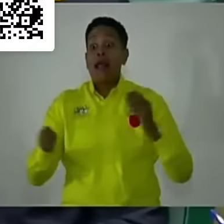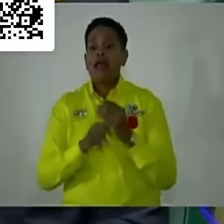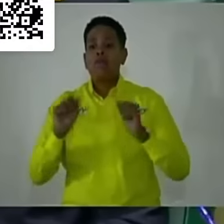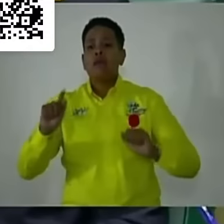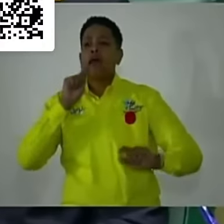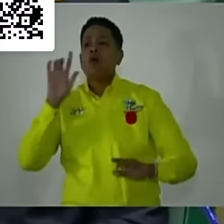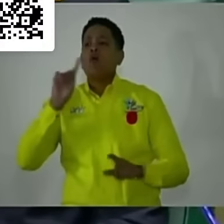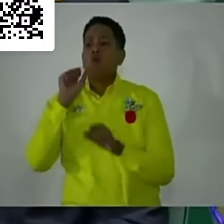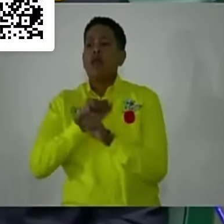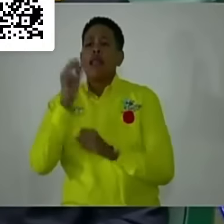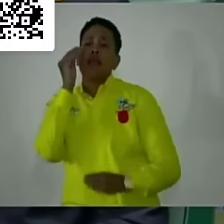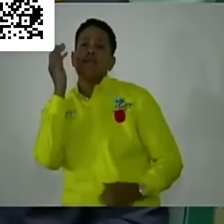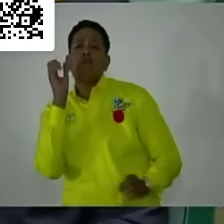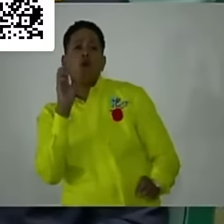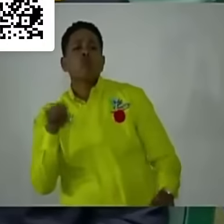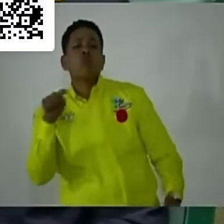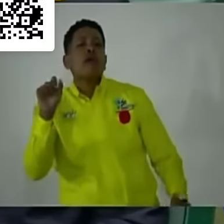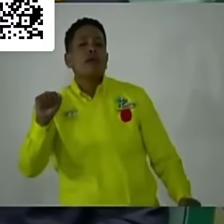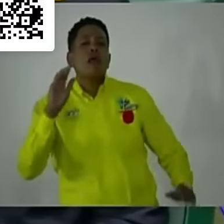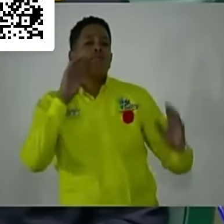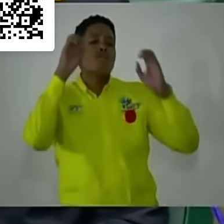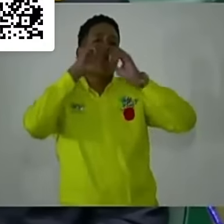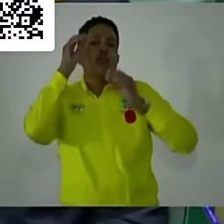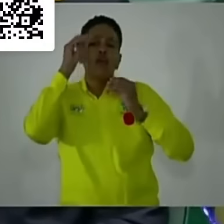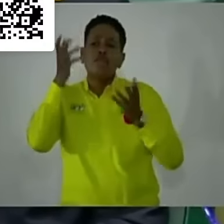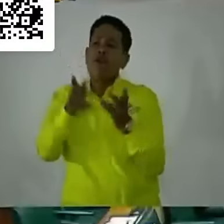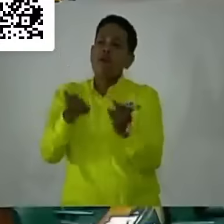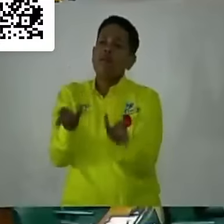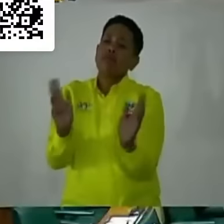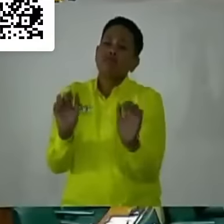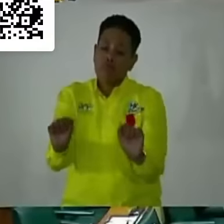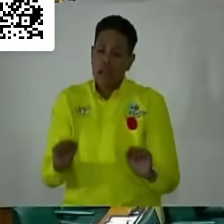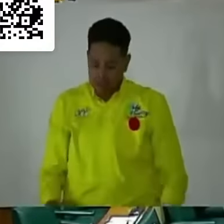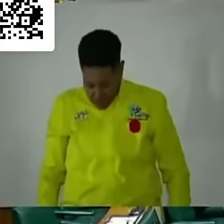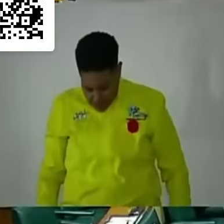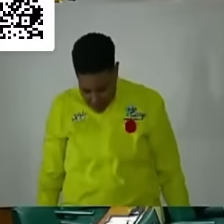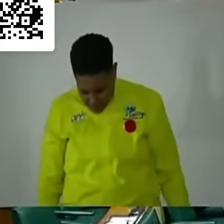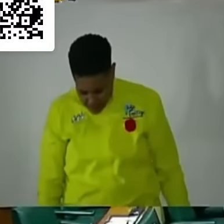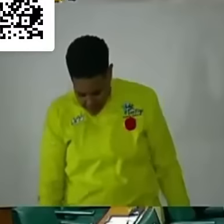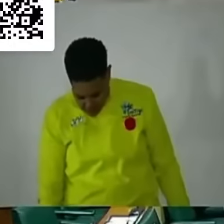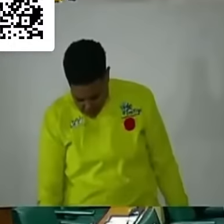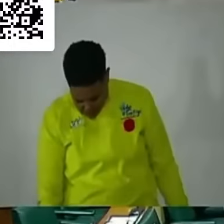so informed so they can further inform the people.